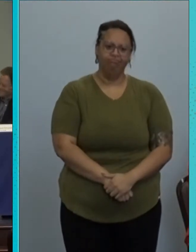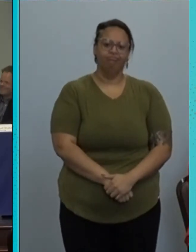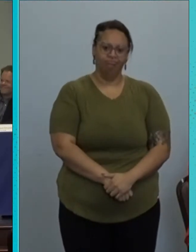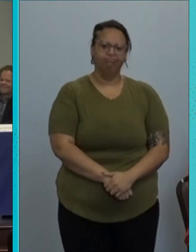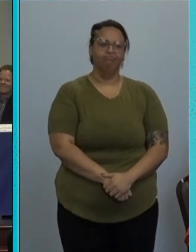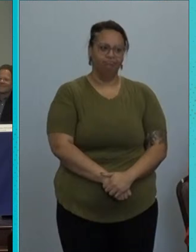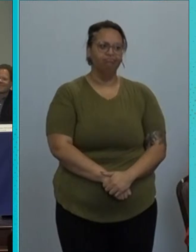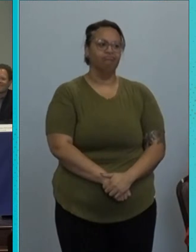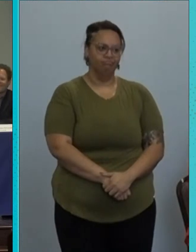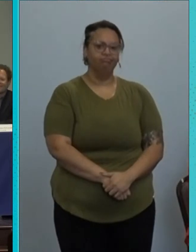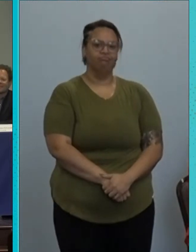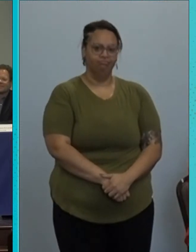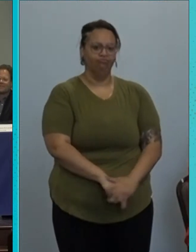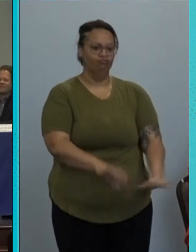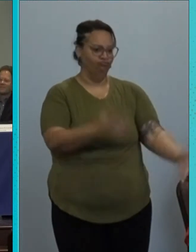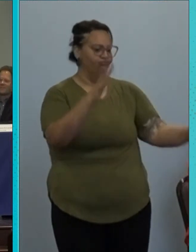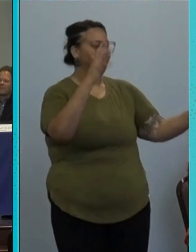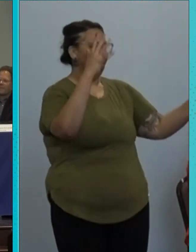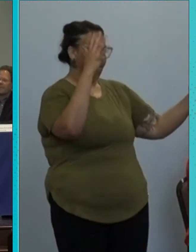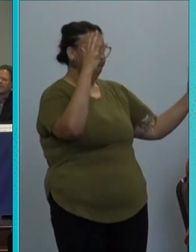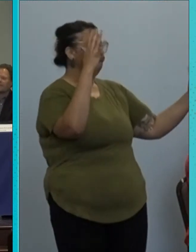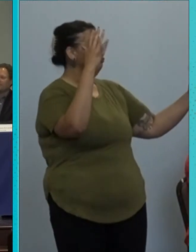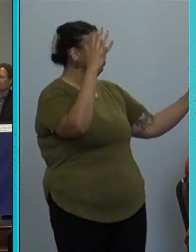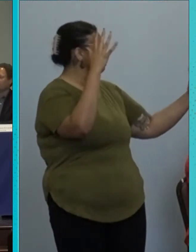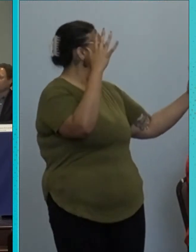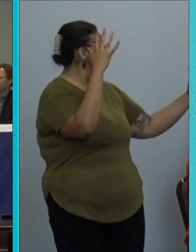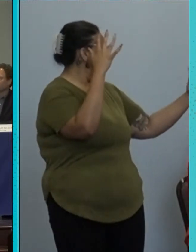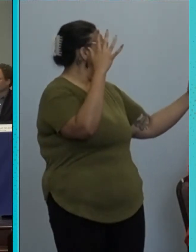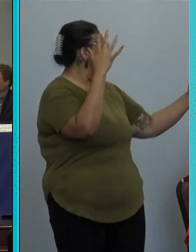Thank you. Yes, thank you for that.